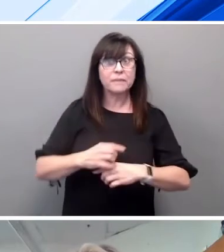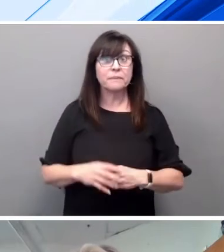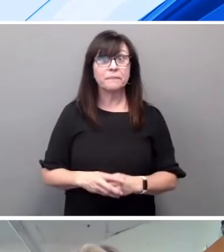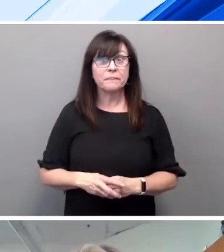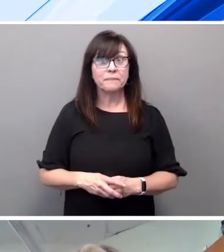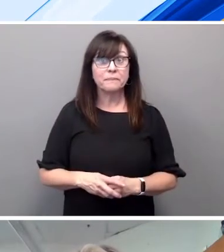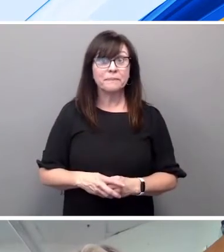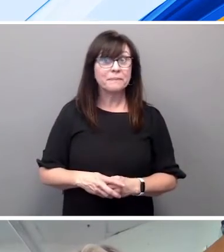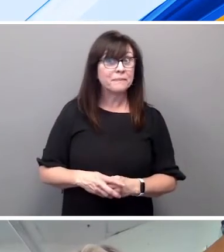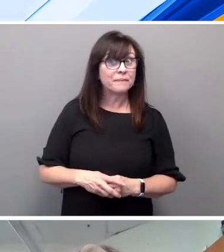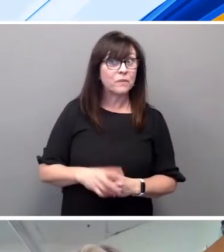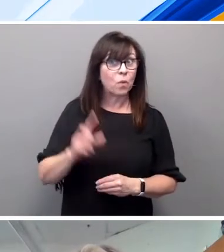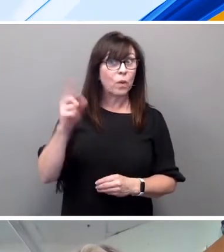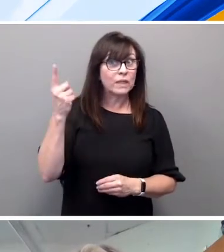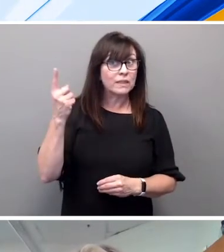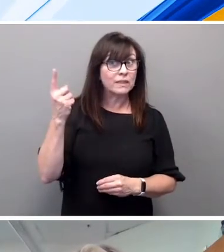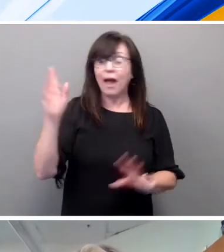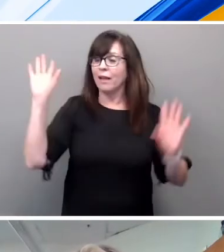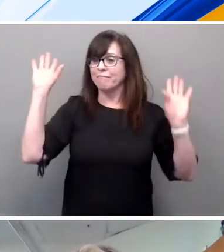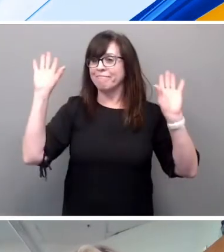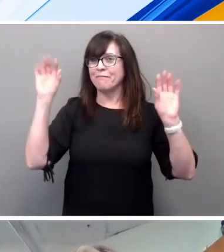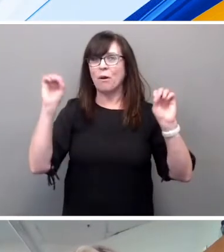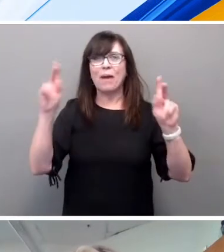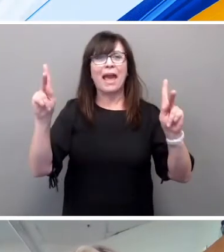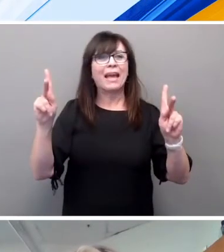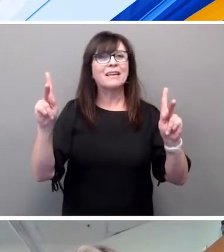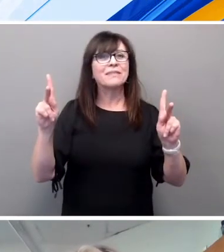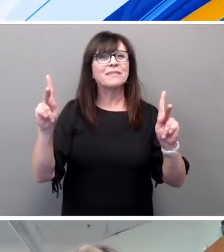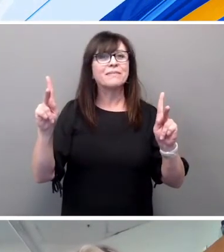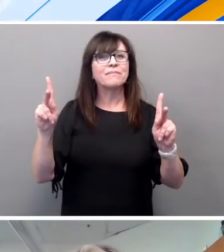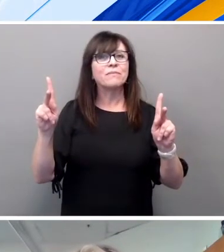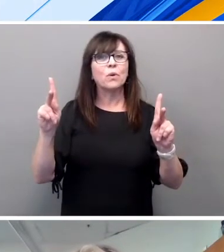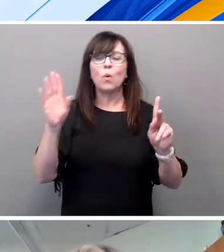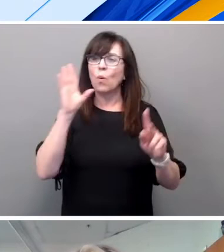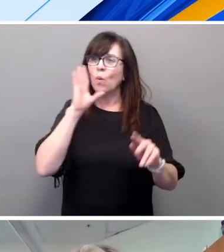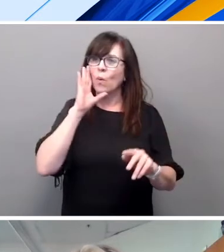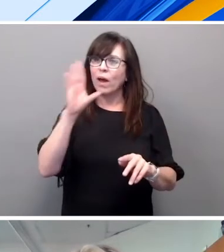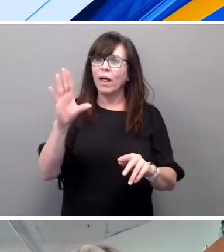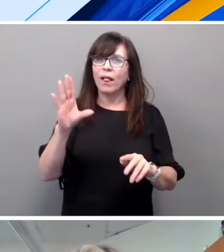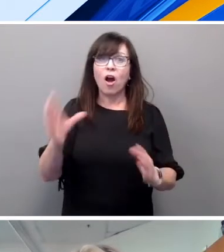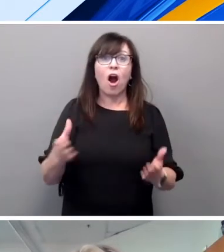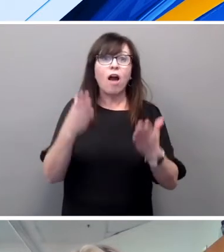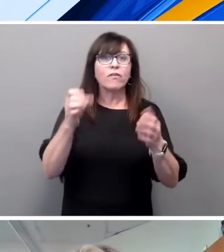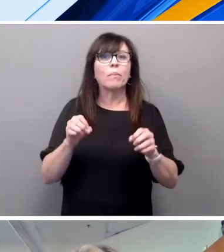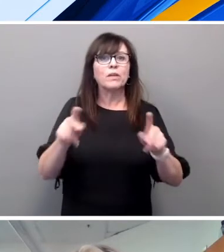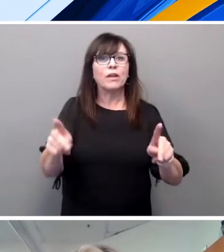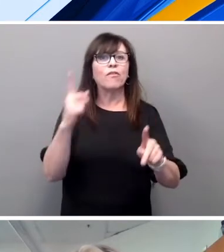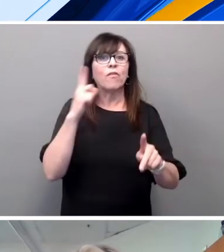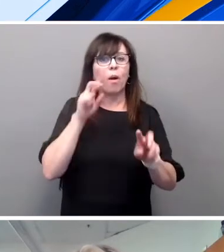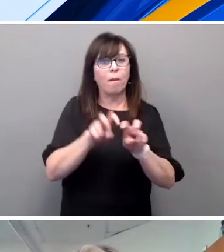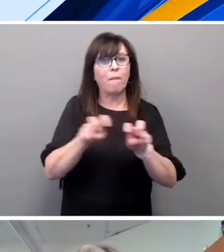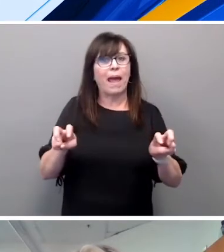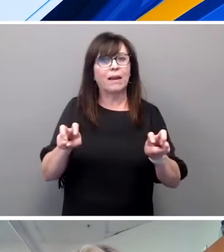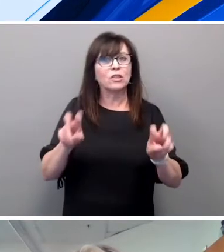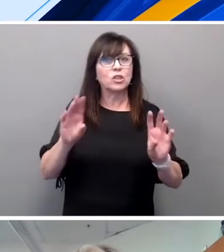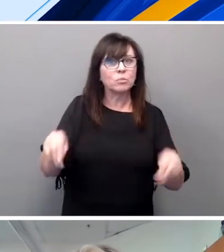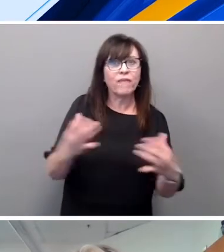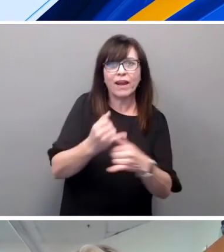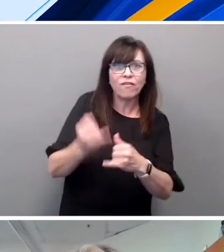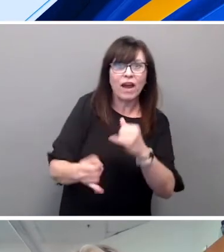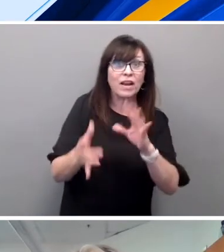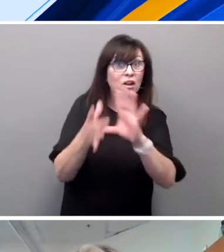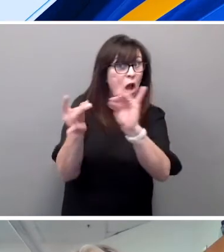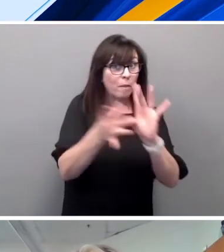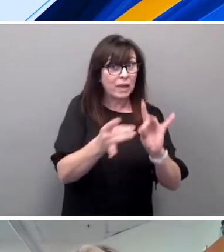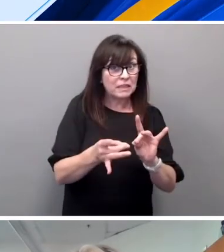And once. Okay, well, with that, then let's offer a chance for our panelists to provide any final remarks